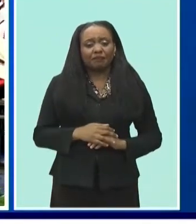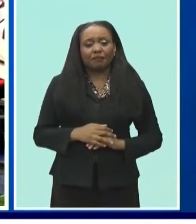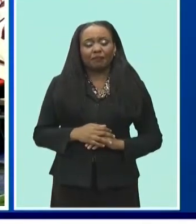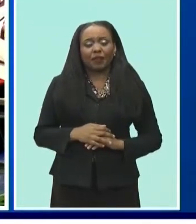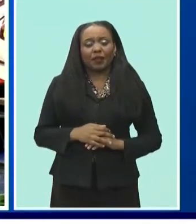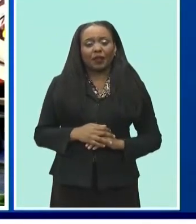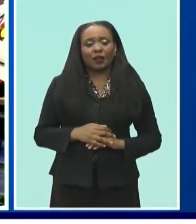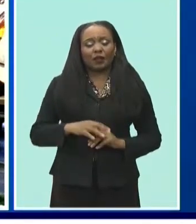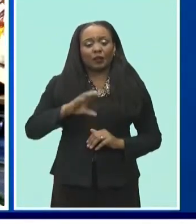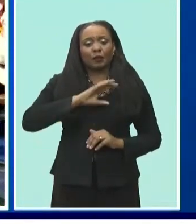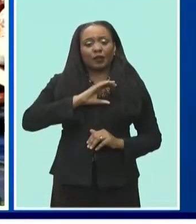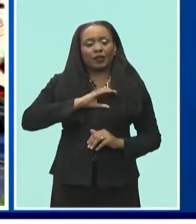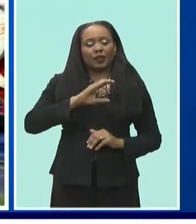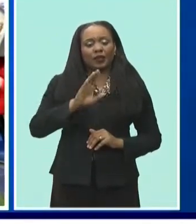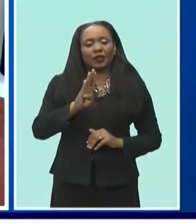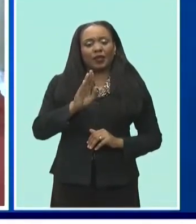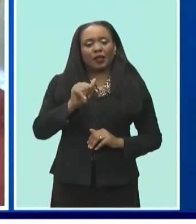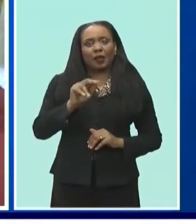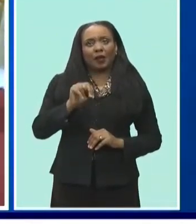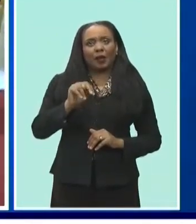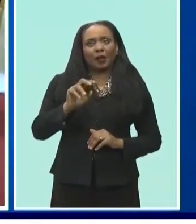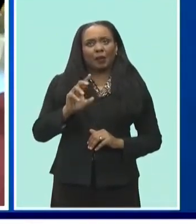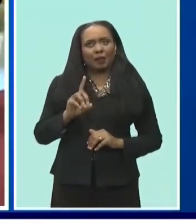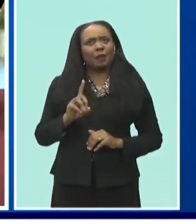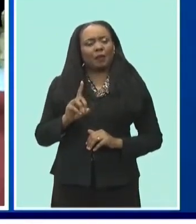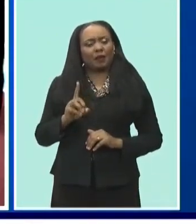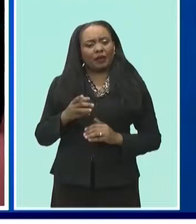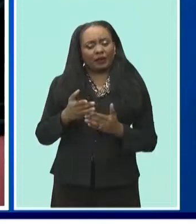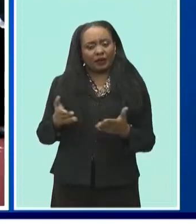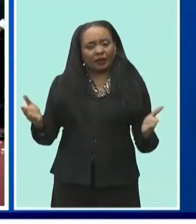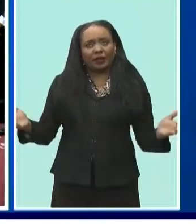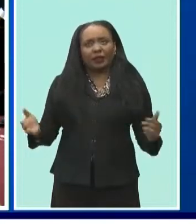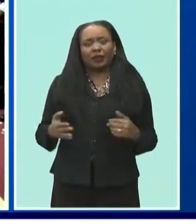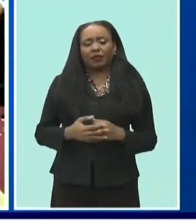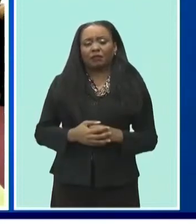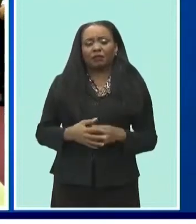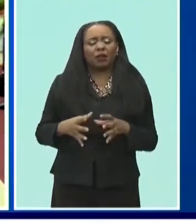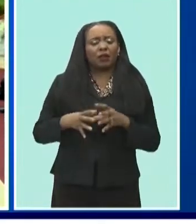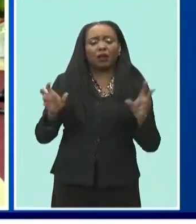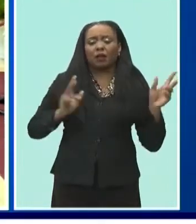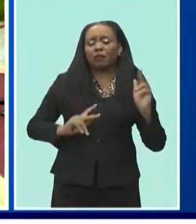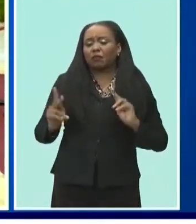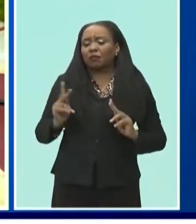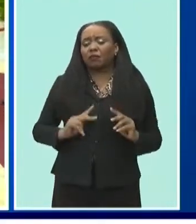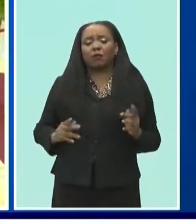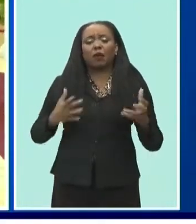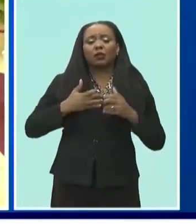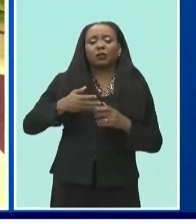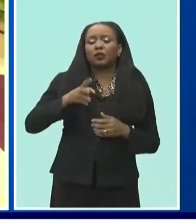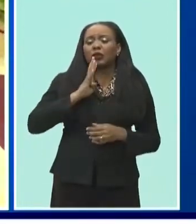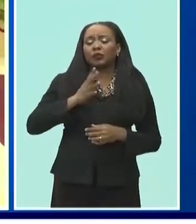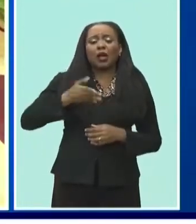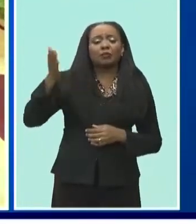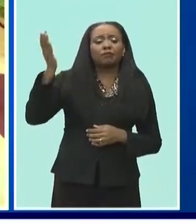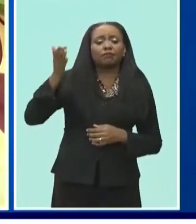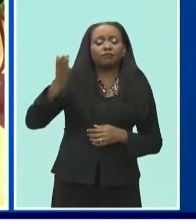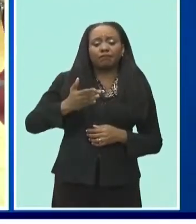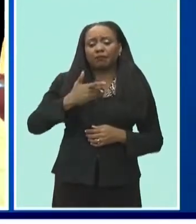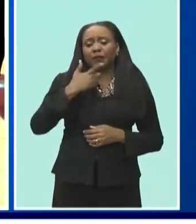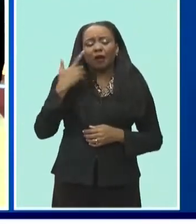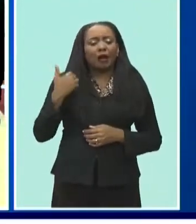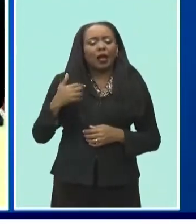presented a musical prelude, but there was no parade of people with lofty tributes for the man who was also described as a